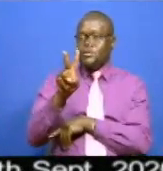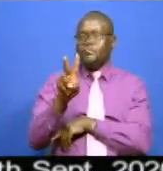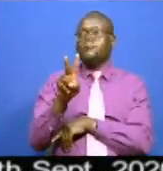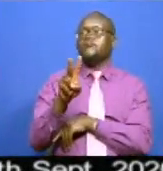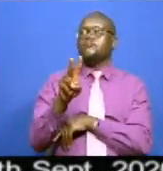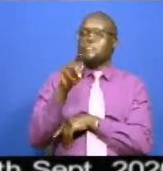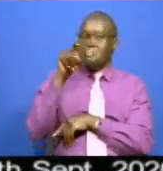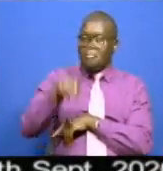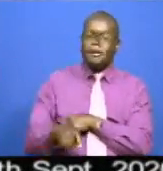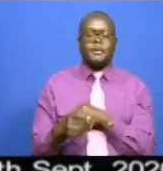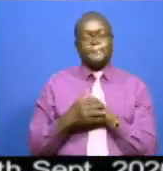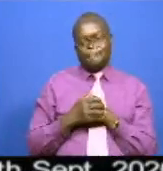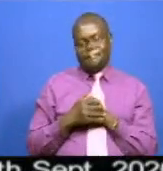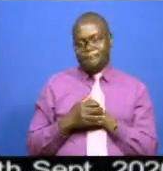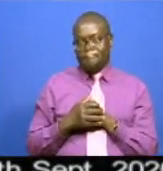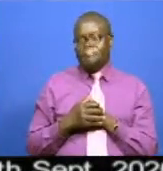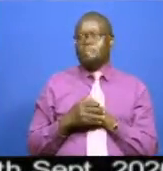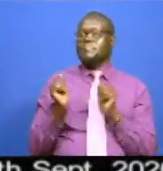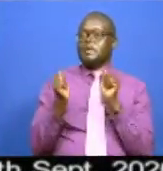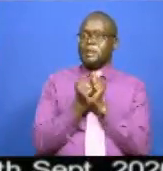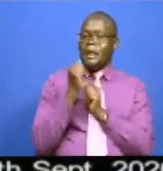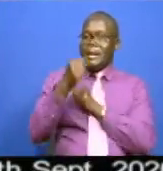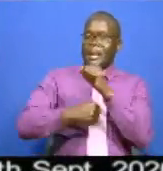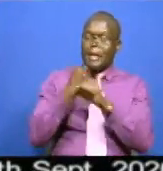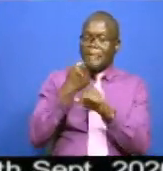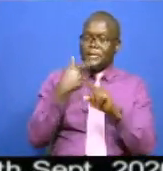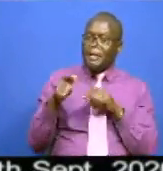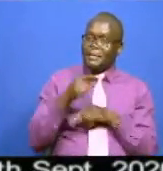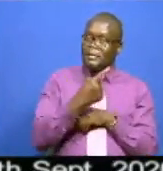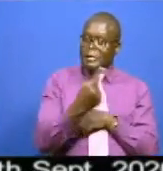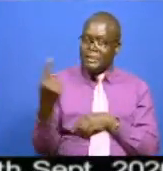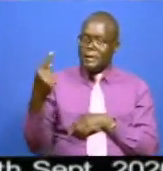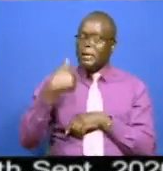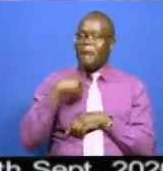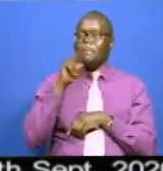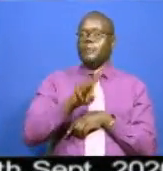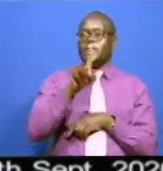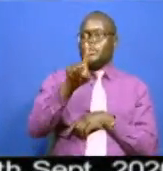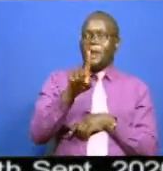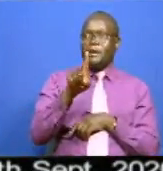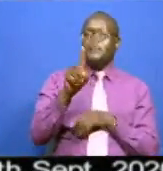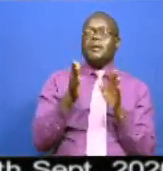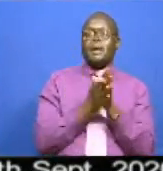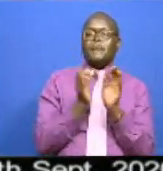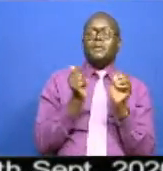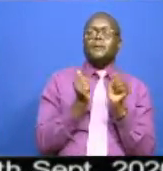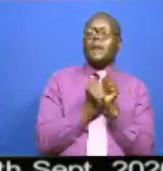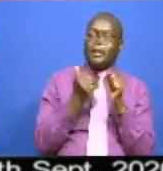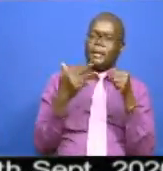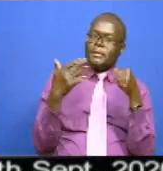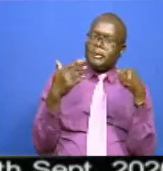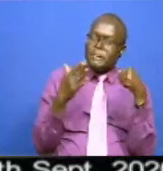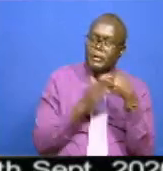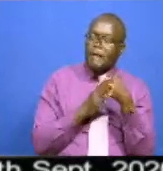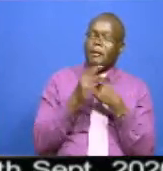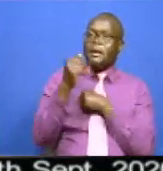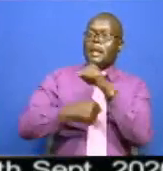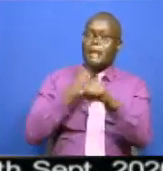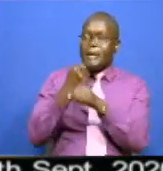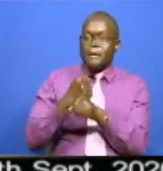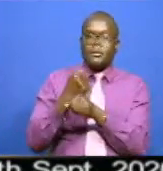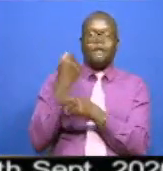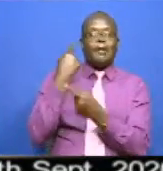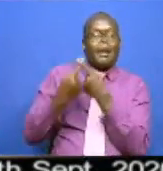their nomination. It is to be at least 10 years. They each have 21 years and 19 years, respectively. Number 4, Mr.